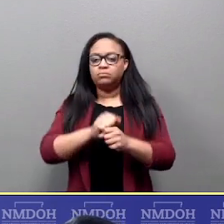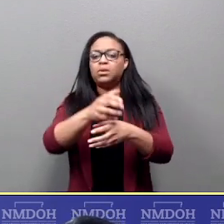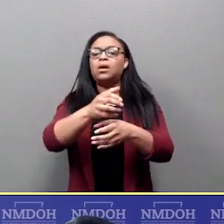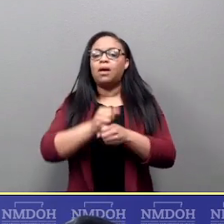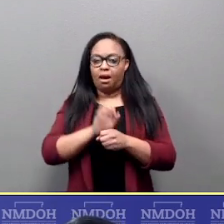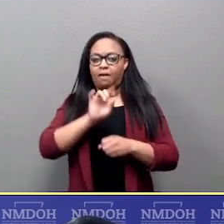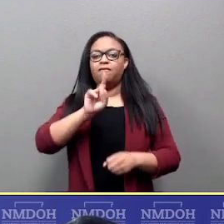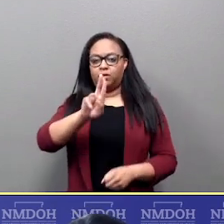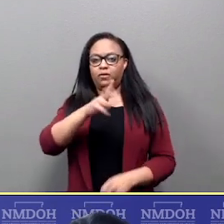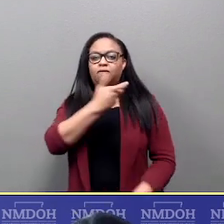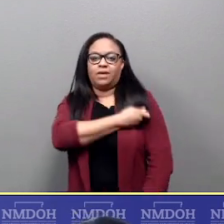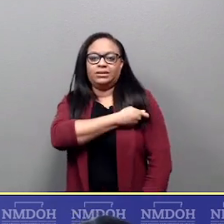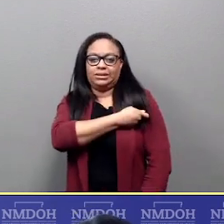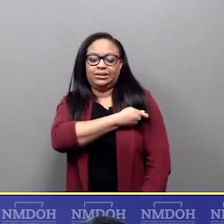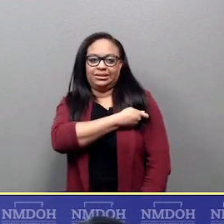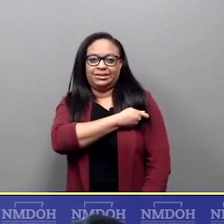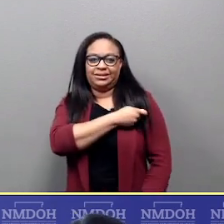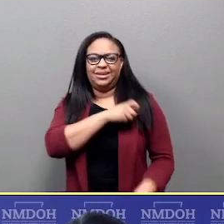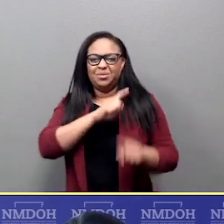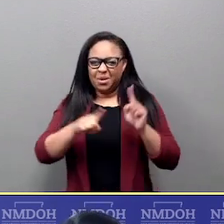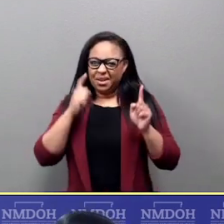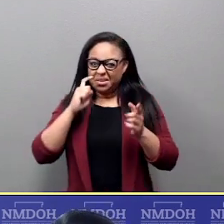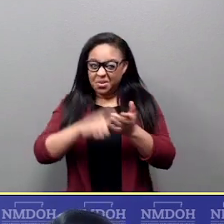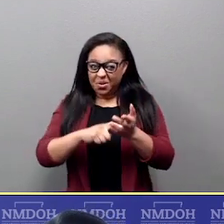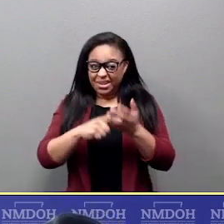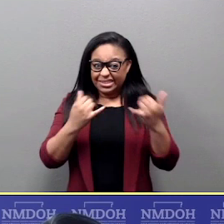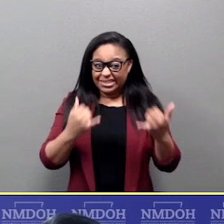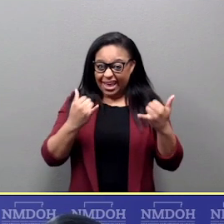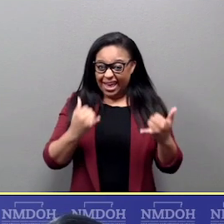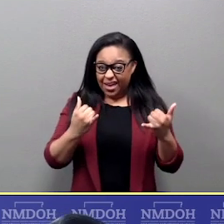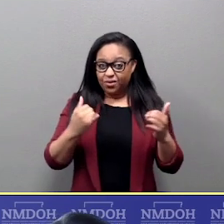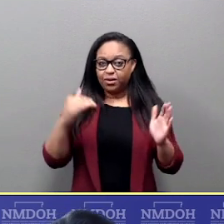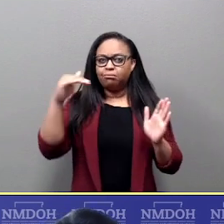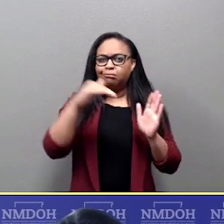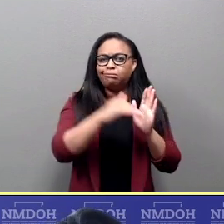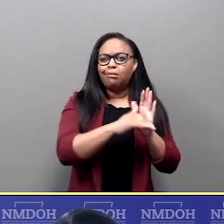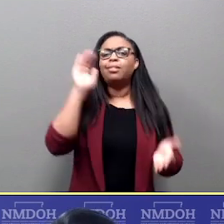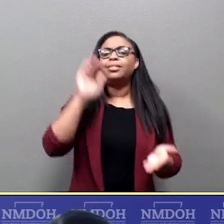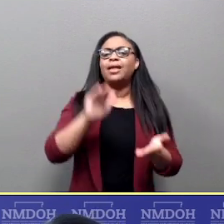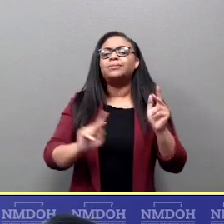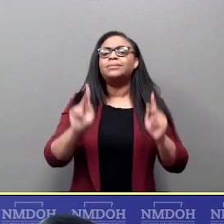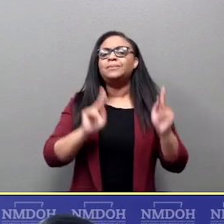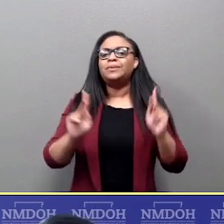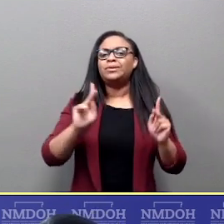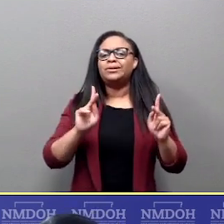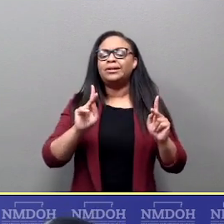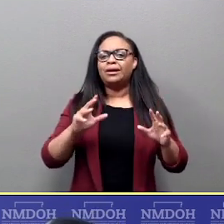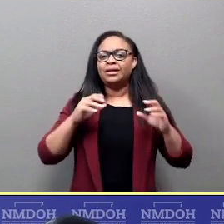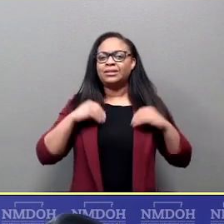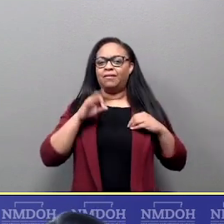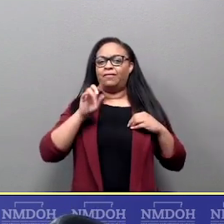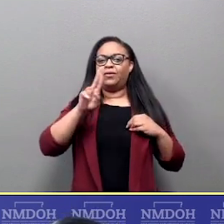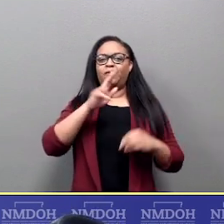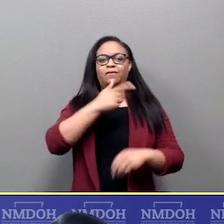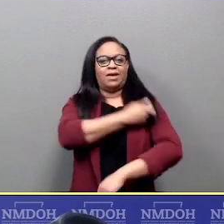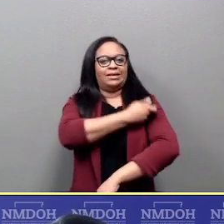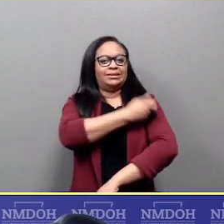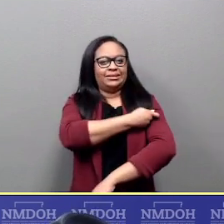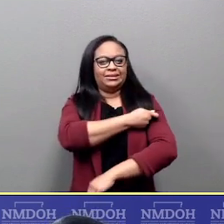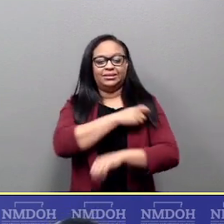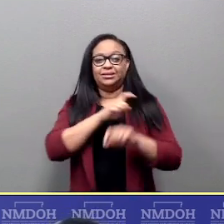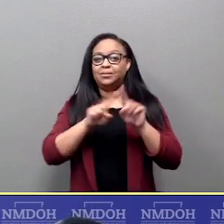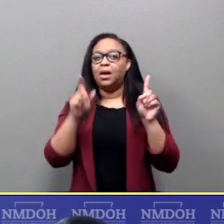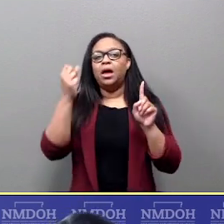flu vaccine right now as well as your COVID, because if you do get sick, just as David was sharing, the hospitals are